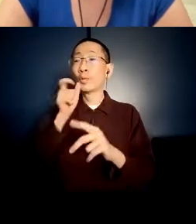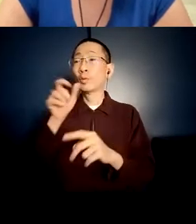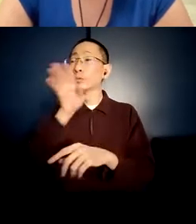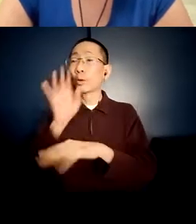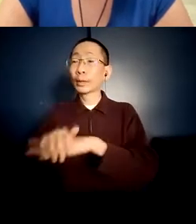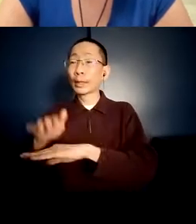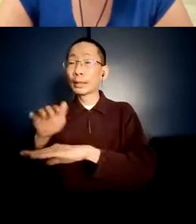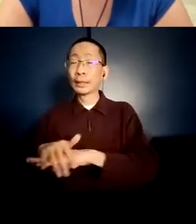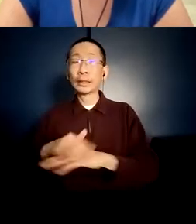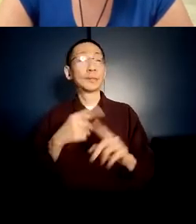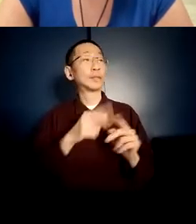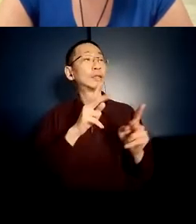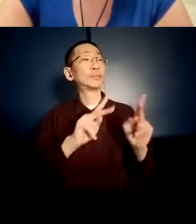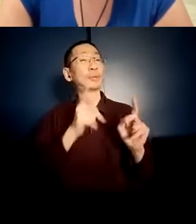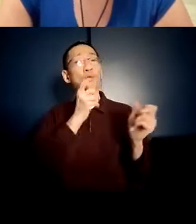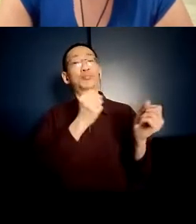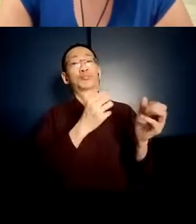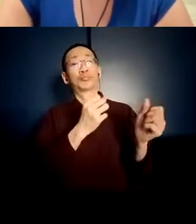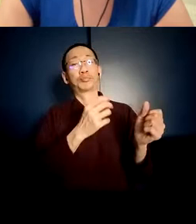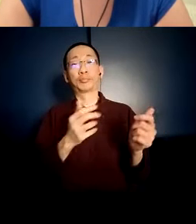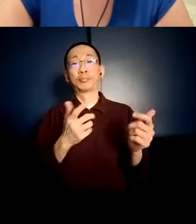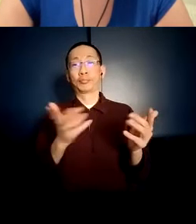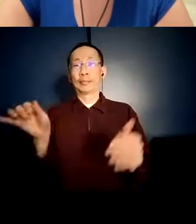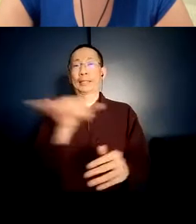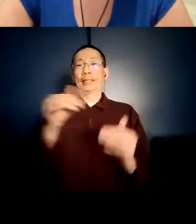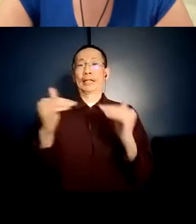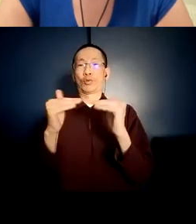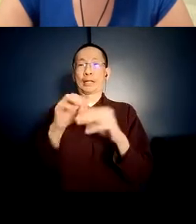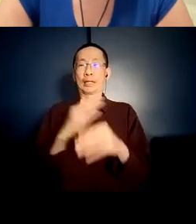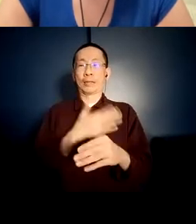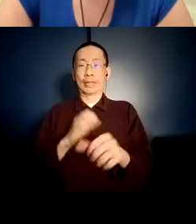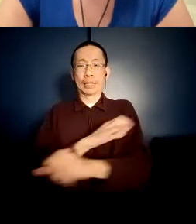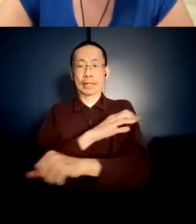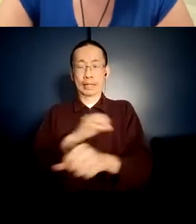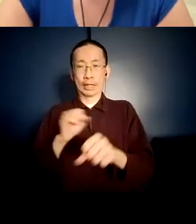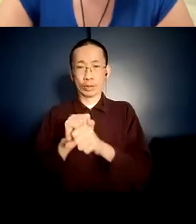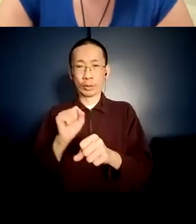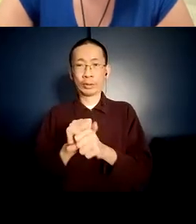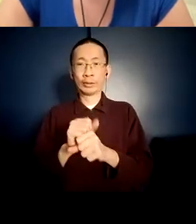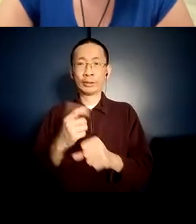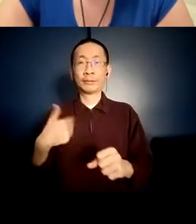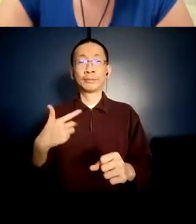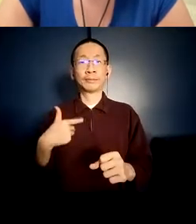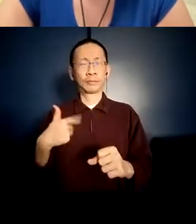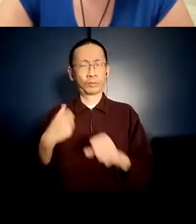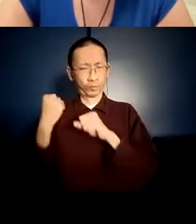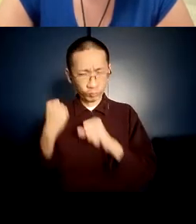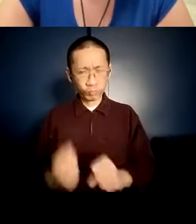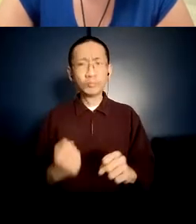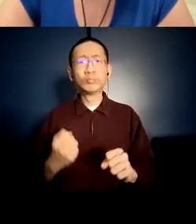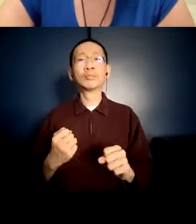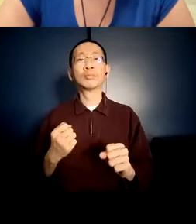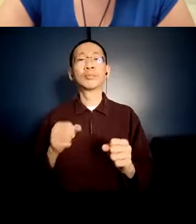and ASL signers equally in my clinical work. And I felt very strongly